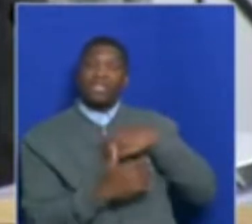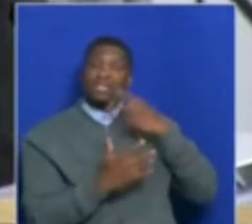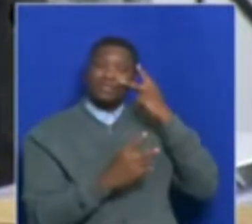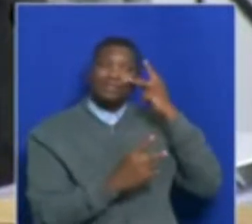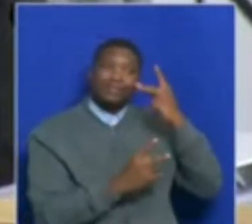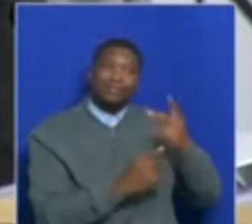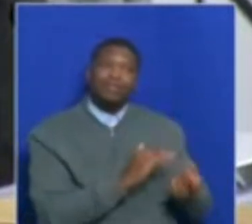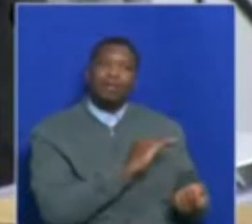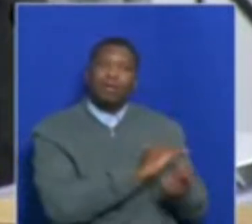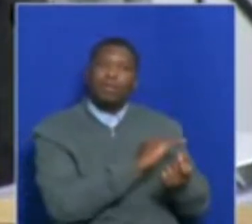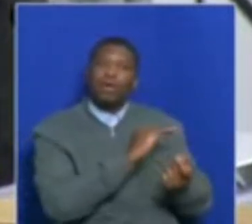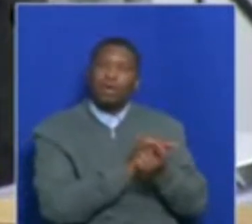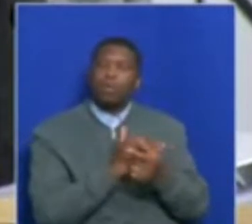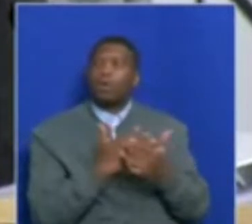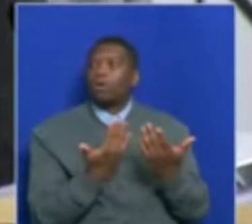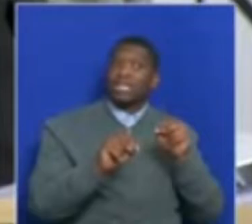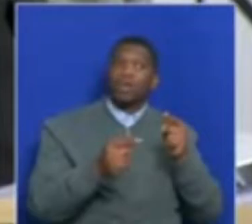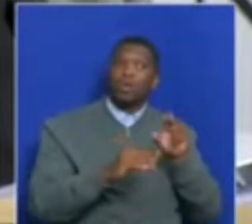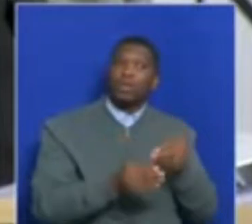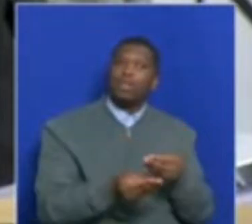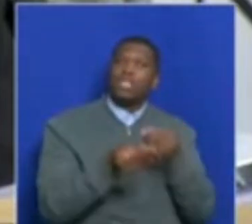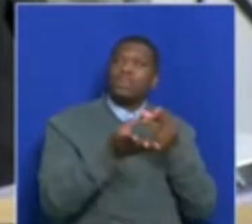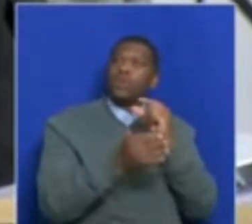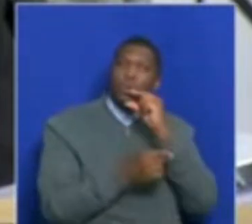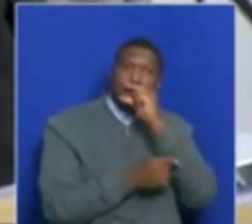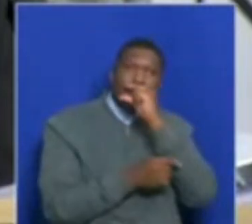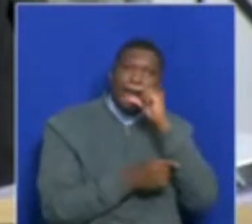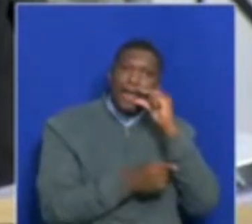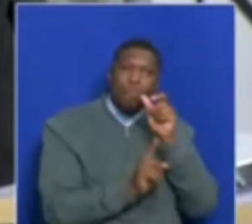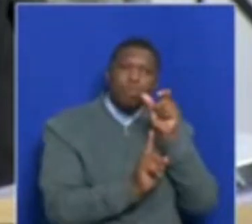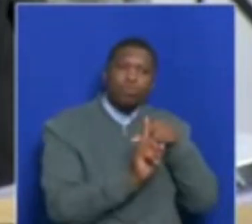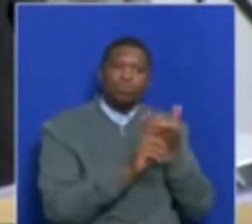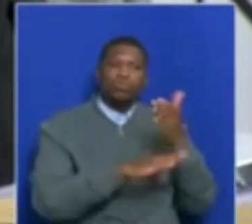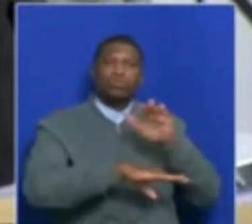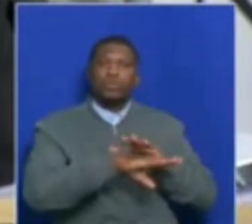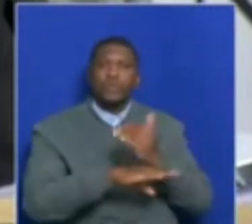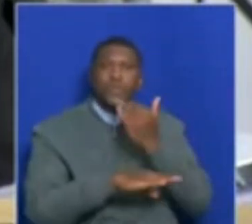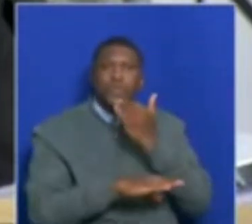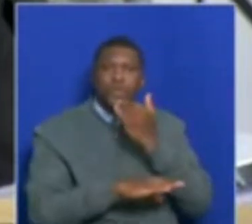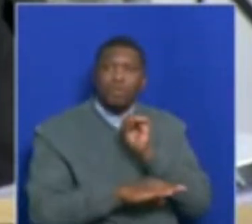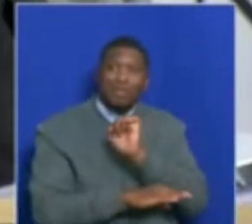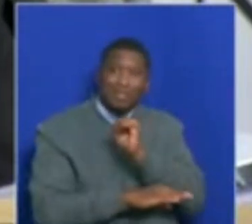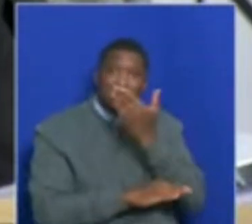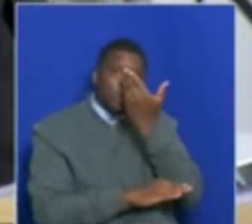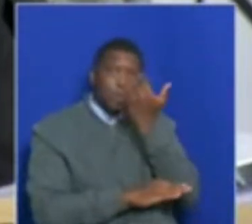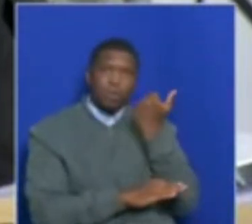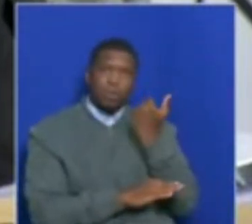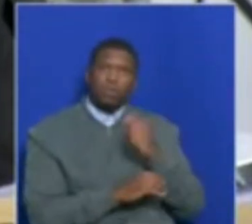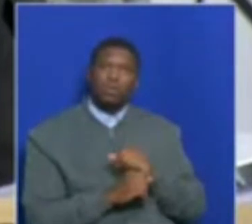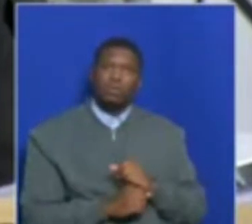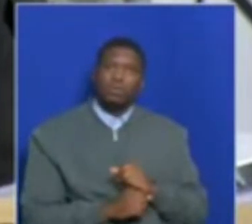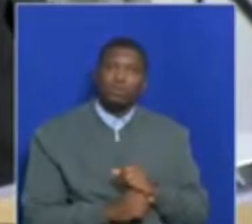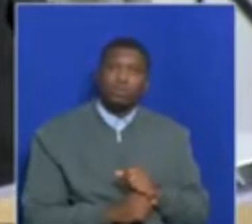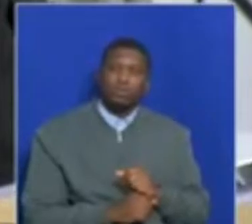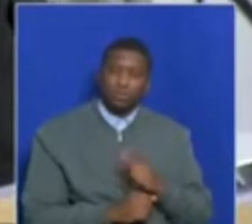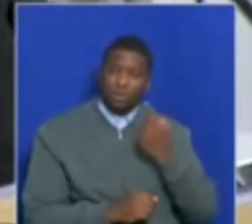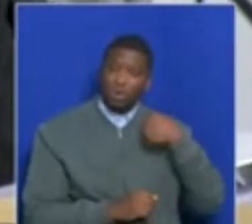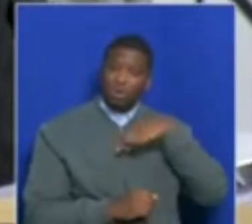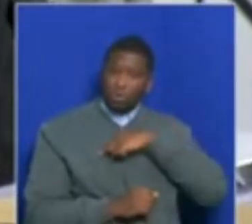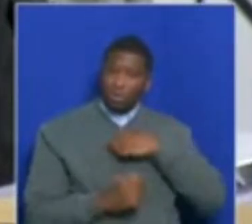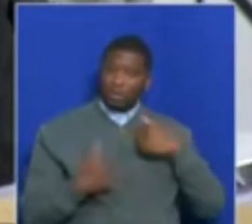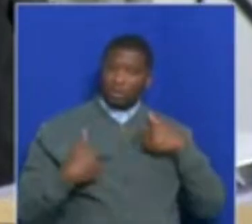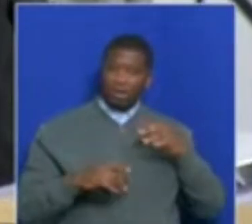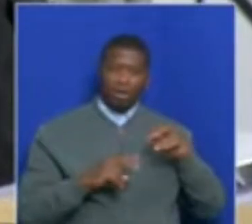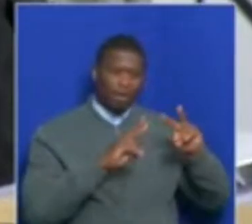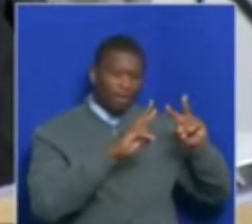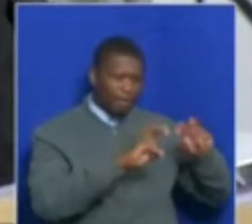majority of the shootings by task team, they shot. So with our investigation, we believe that